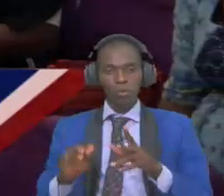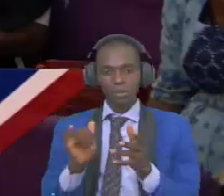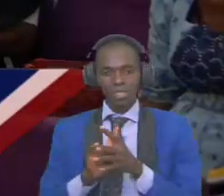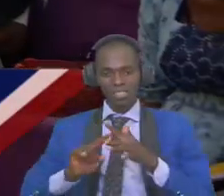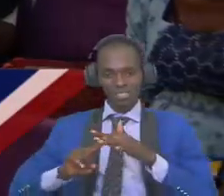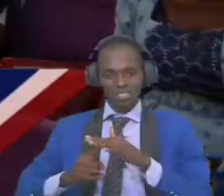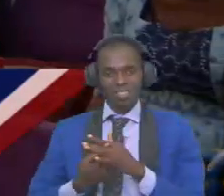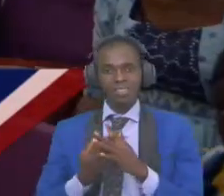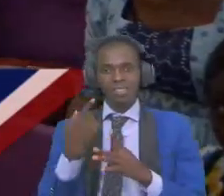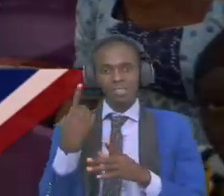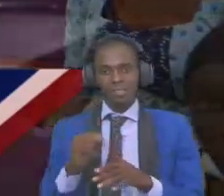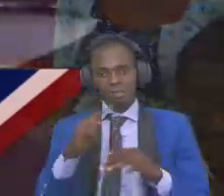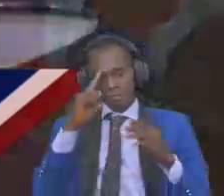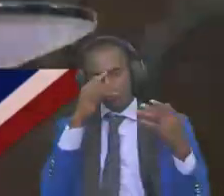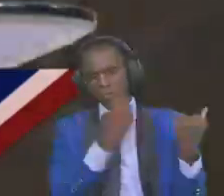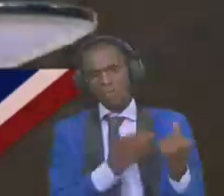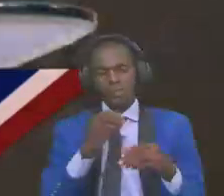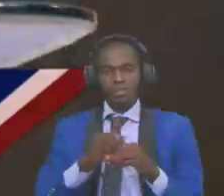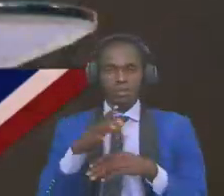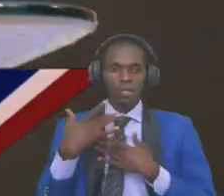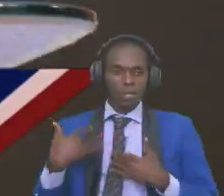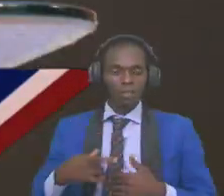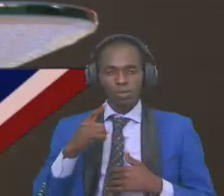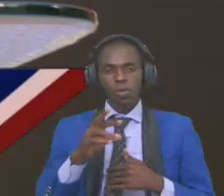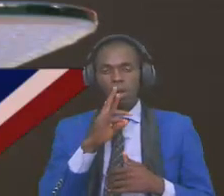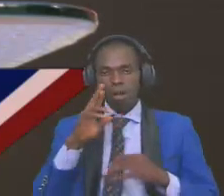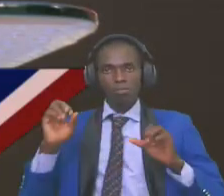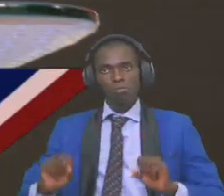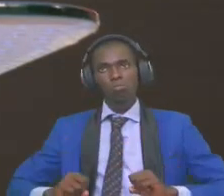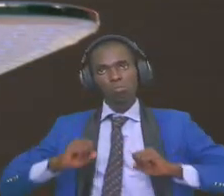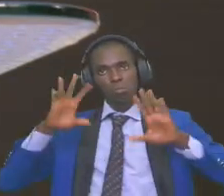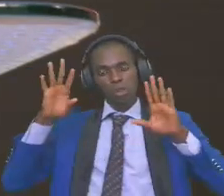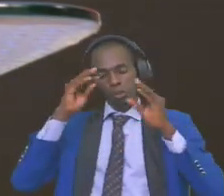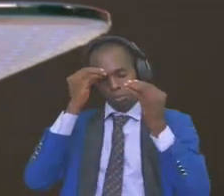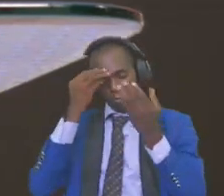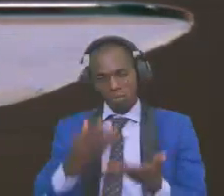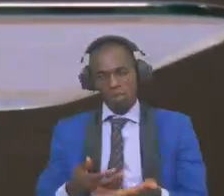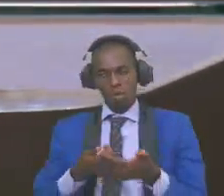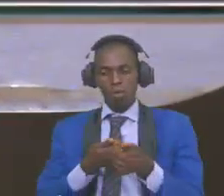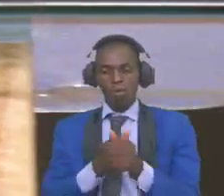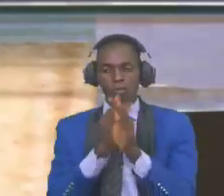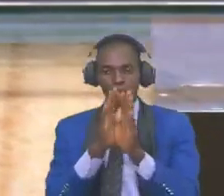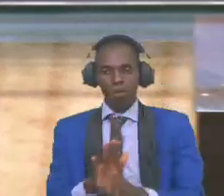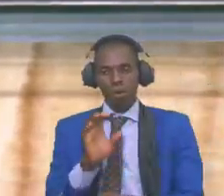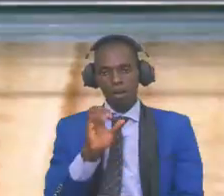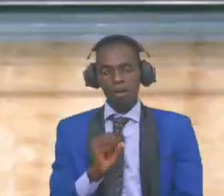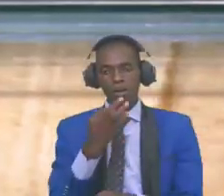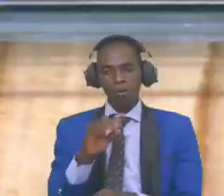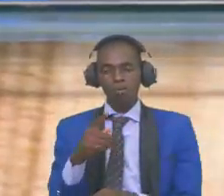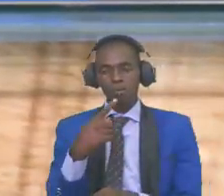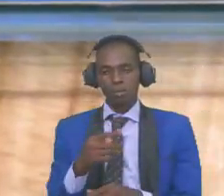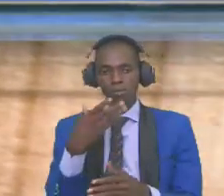are warm-hearted, you are submissive, you are a follower of the good,